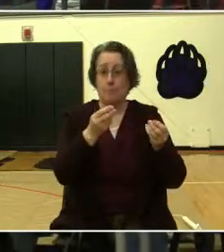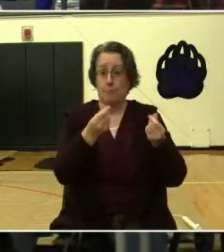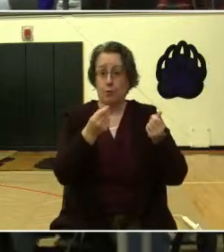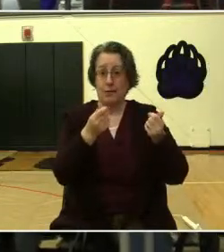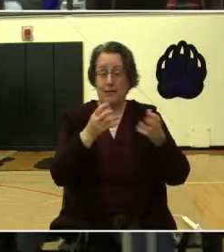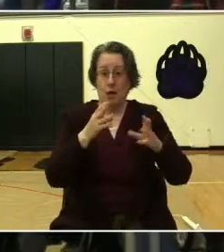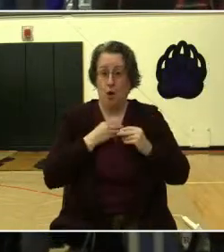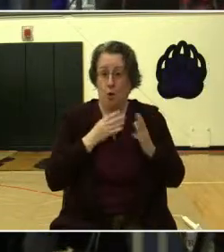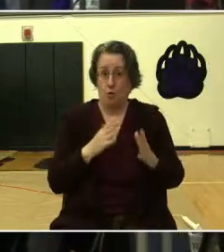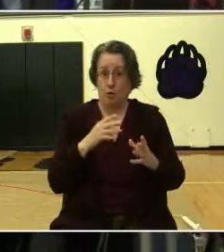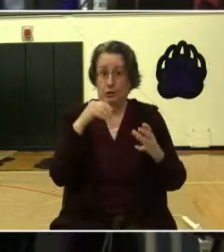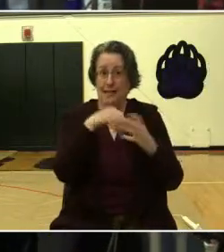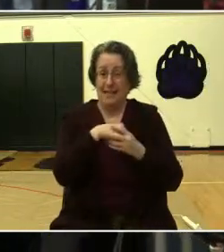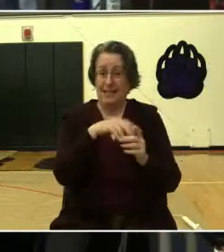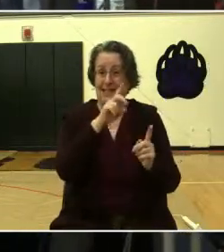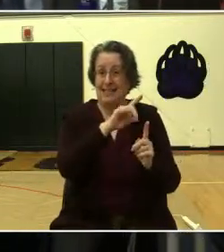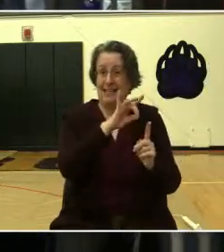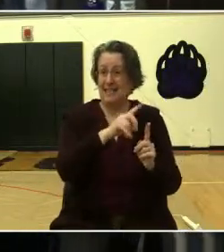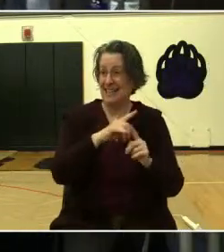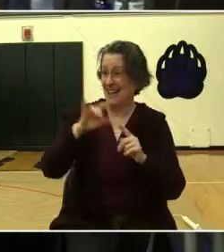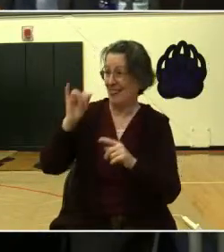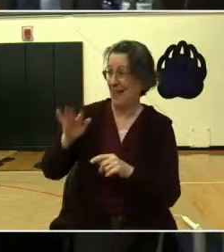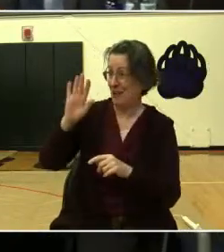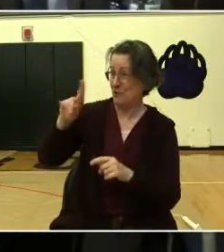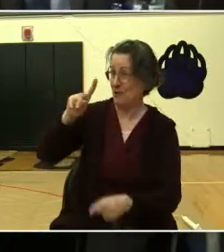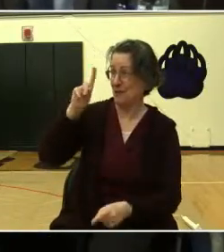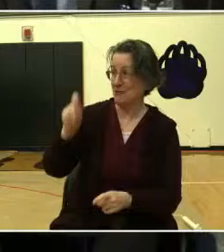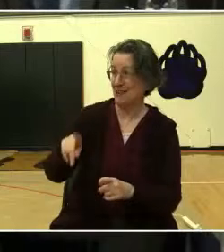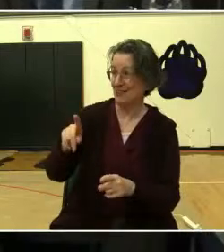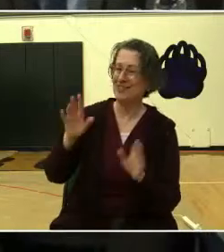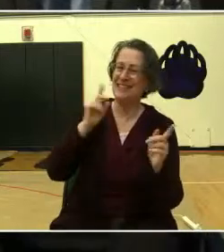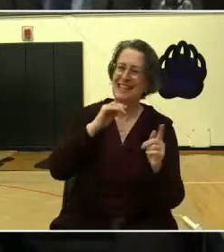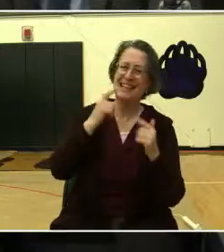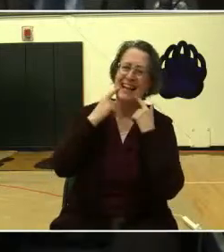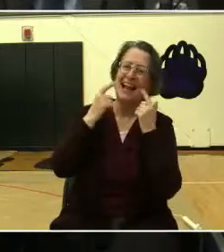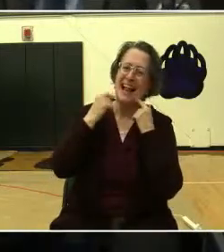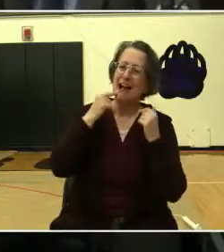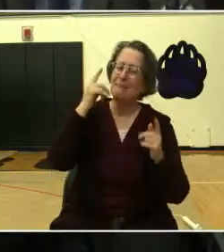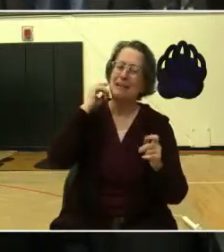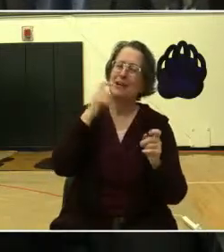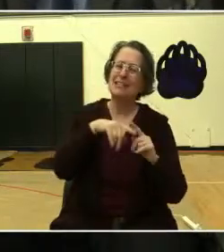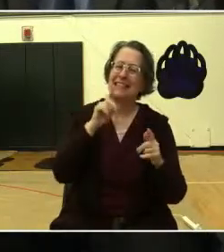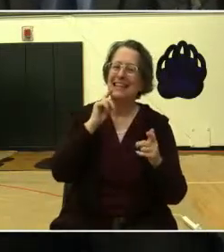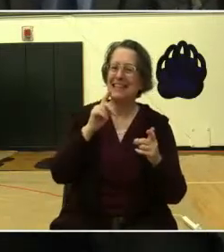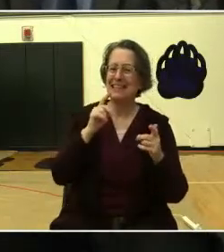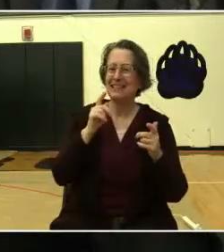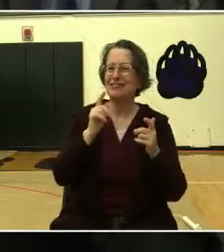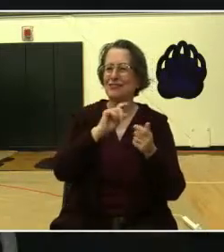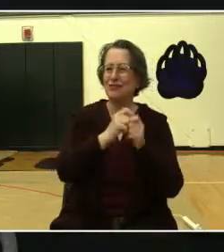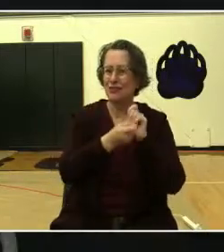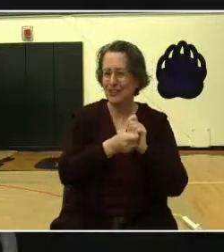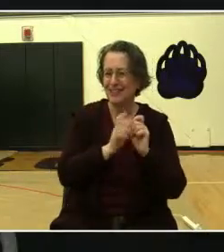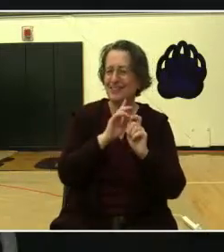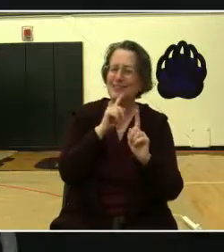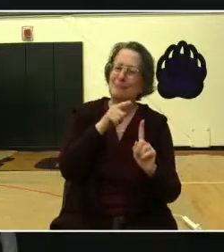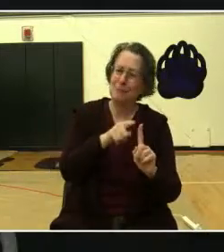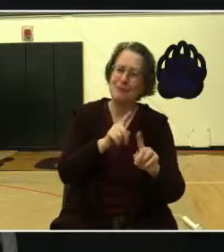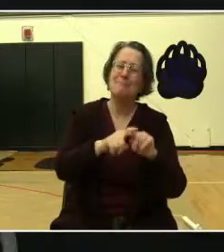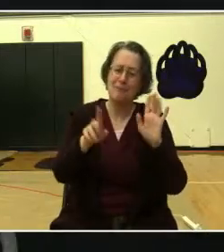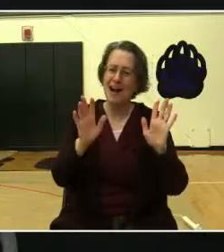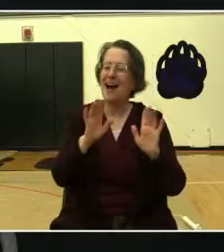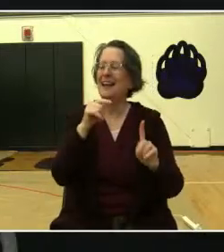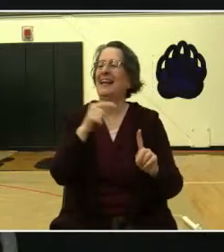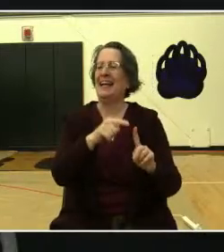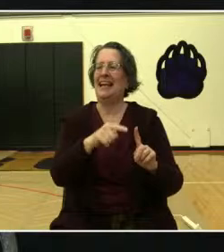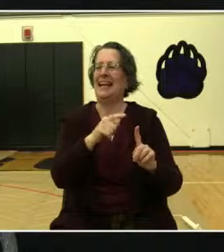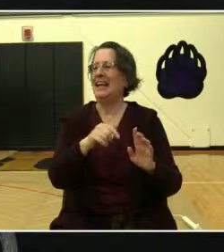yes that's right there any other inquiries about article n or any